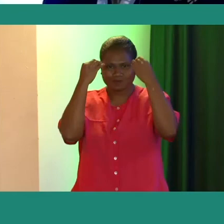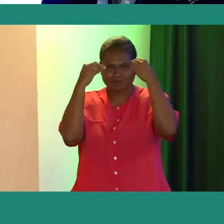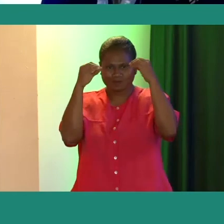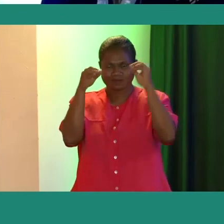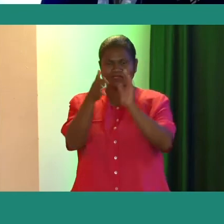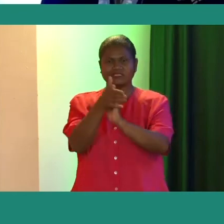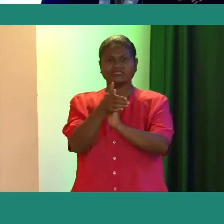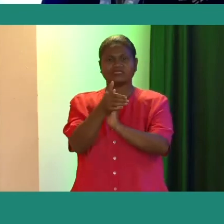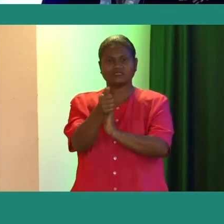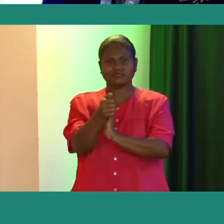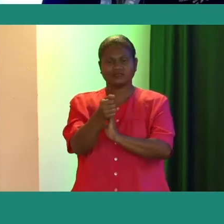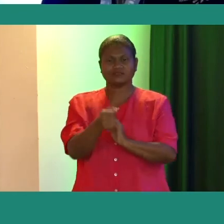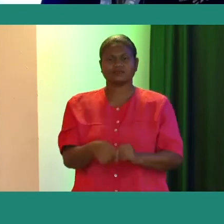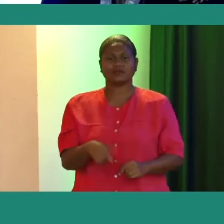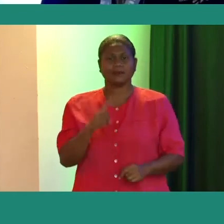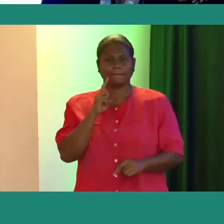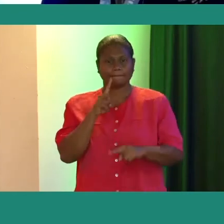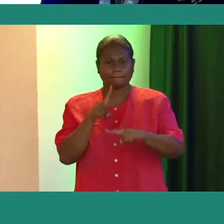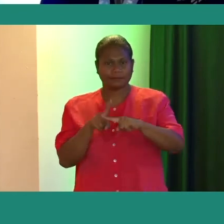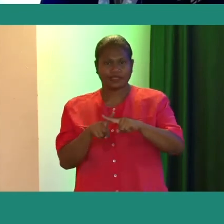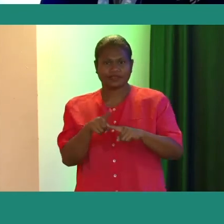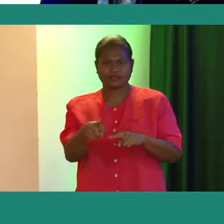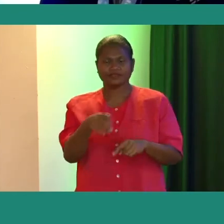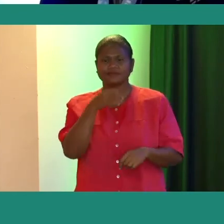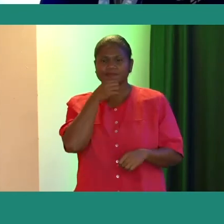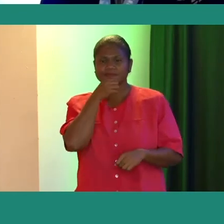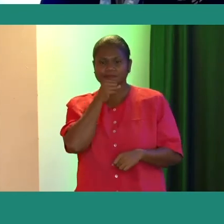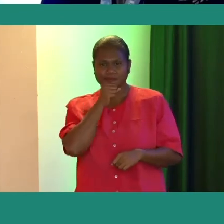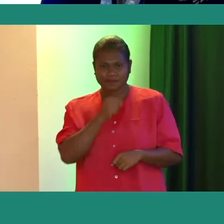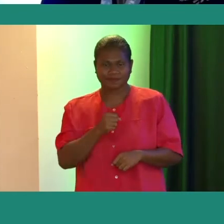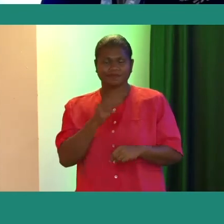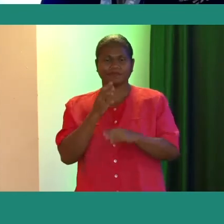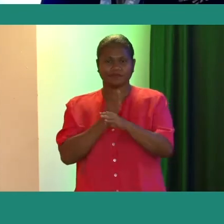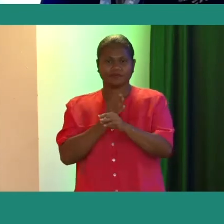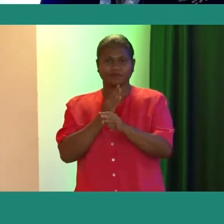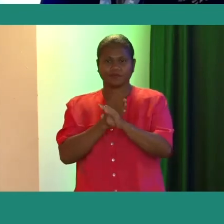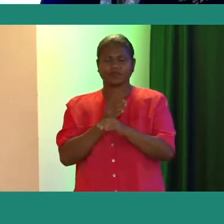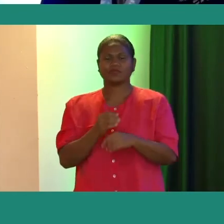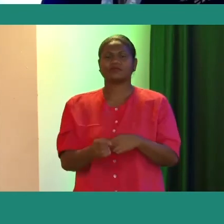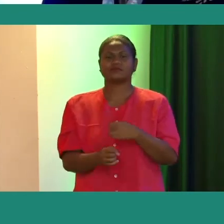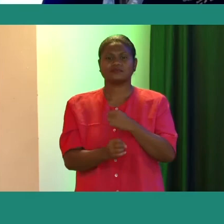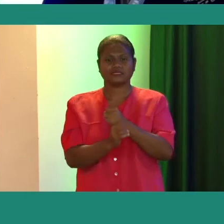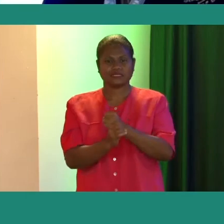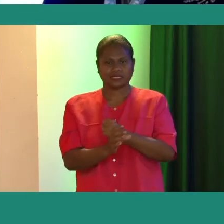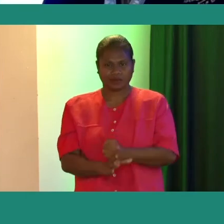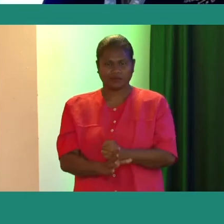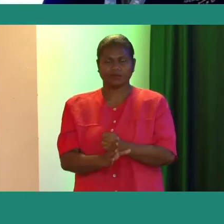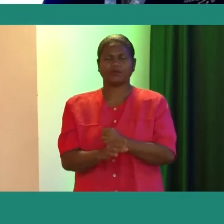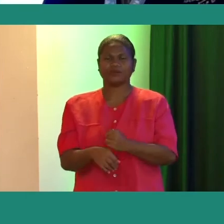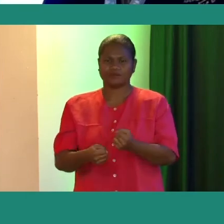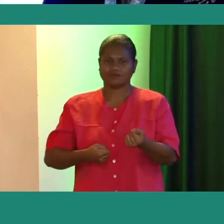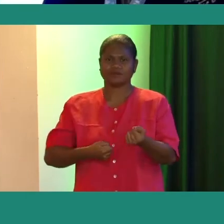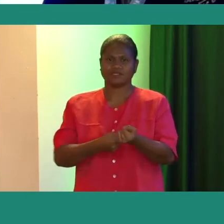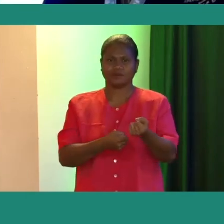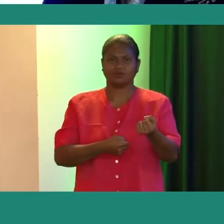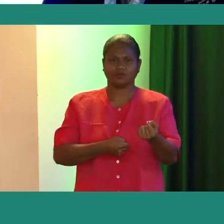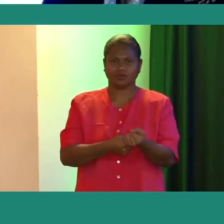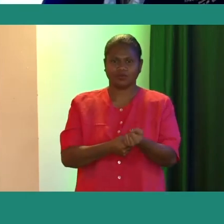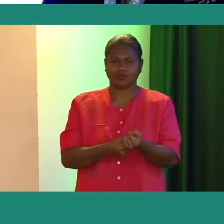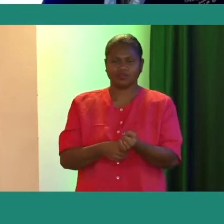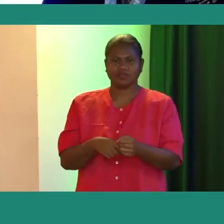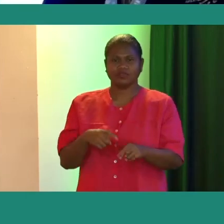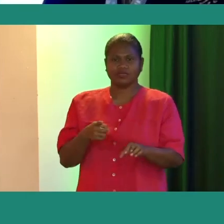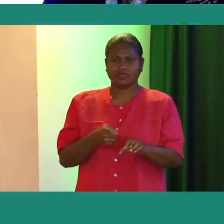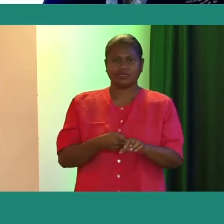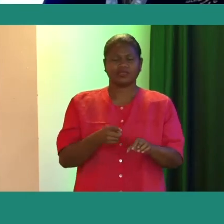presentation, these things have actually been supported by the government through the GESI policy that was created in